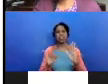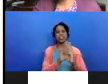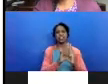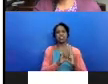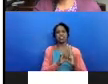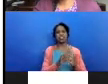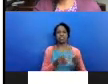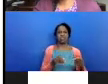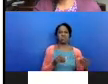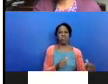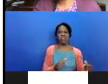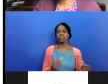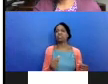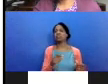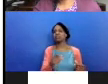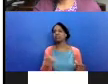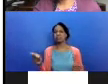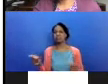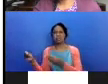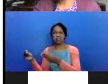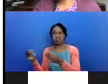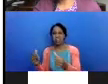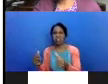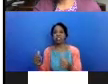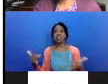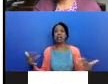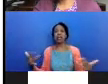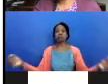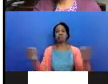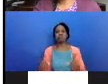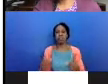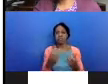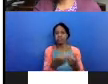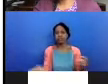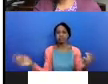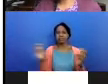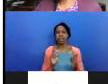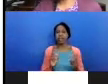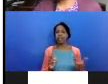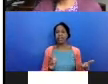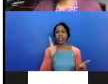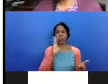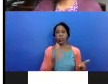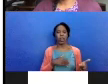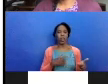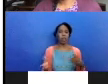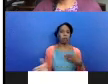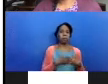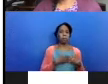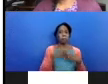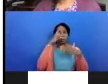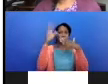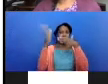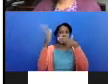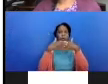it's like that's just counterindicated to put that guy in a group. He's going to go in there and he's going to either close down or be very disruptive. And really, I want